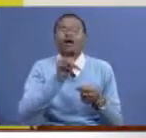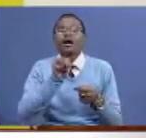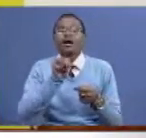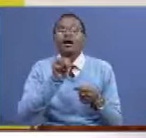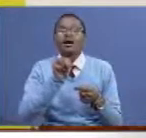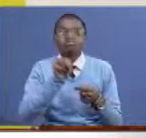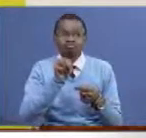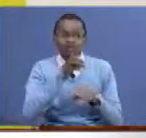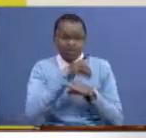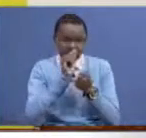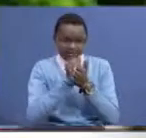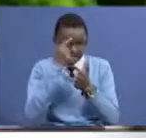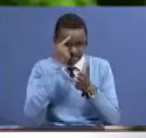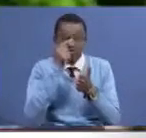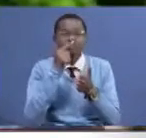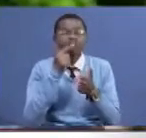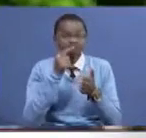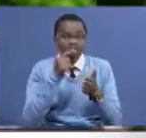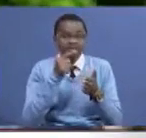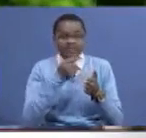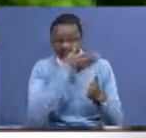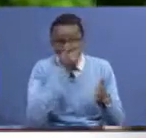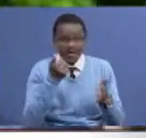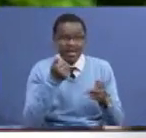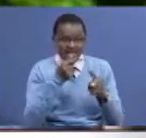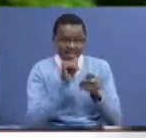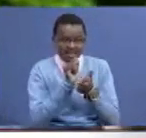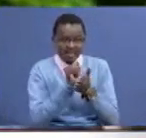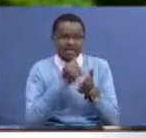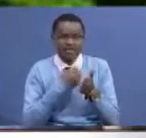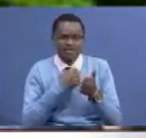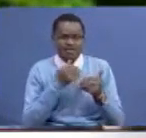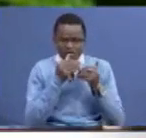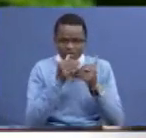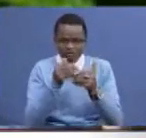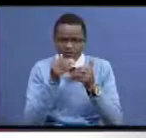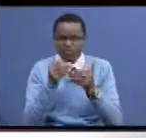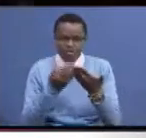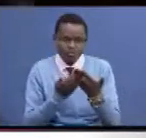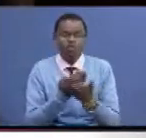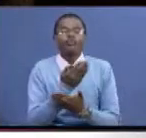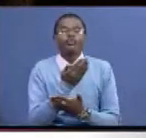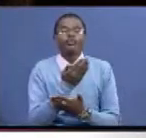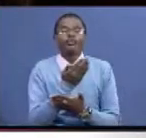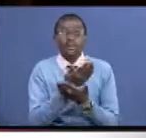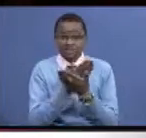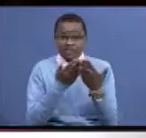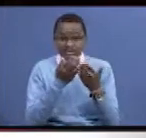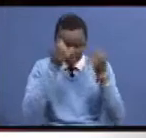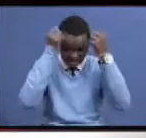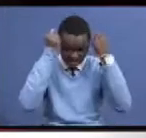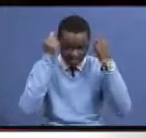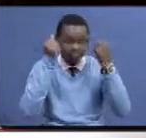Miguna befits the position of the deputy governor constitutionally and thus should be fully vetted and approved. Some of the